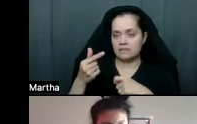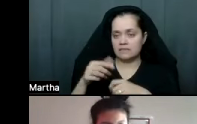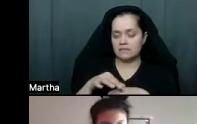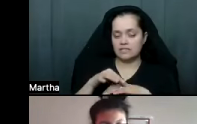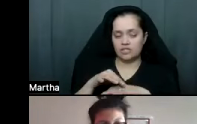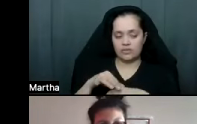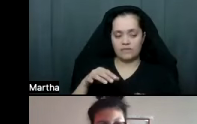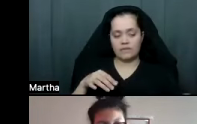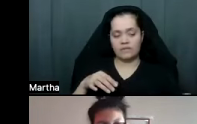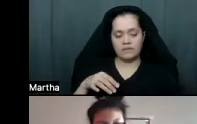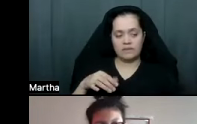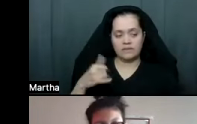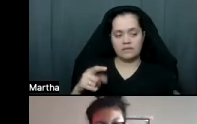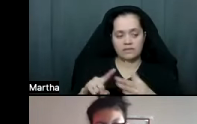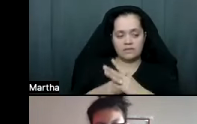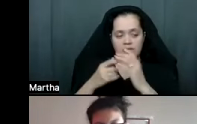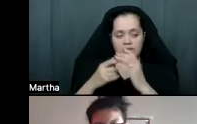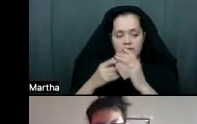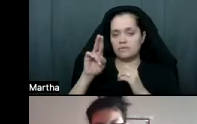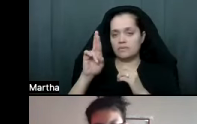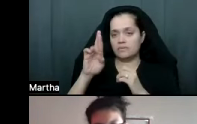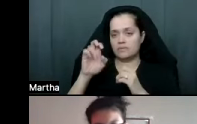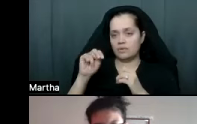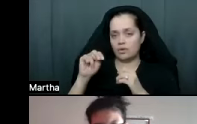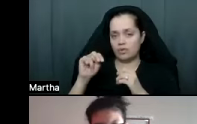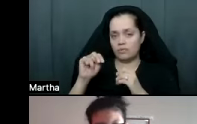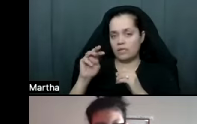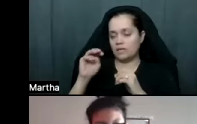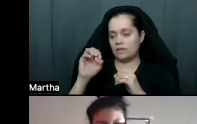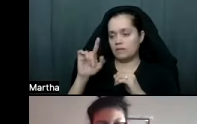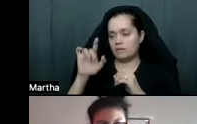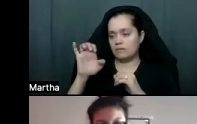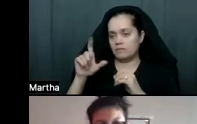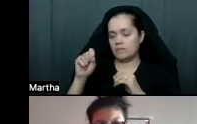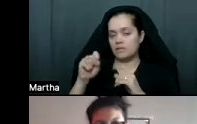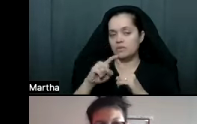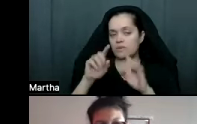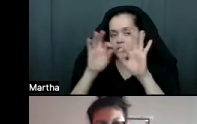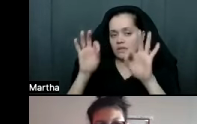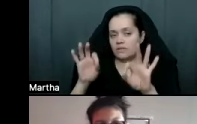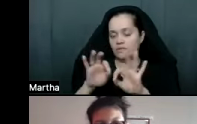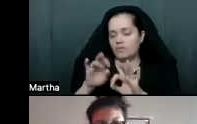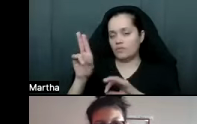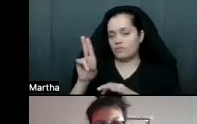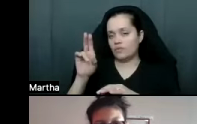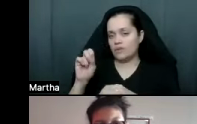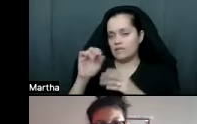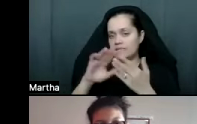Okay, so let's start then with urban models, with the form of US